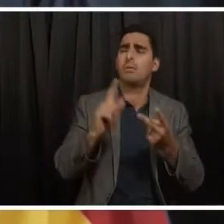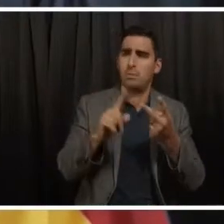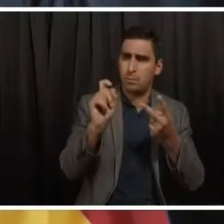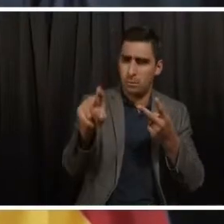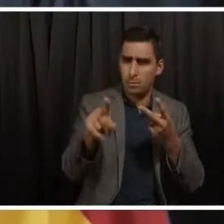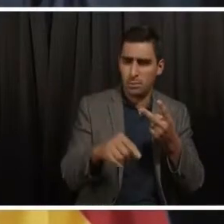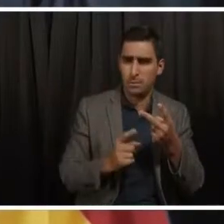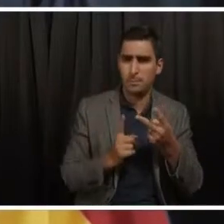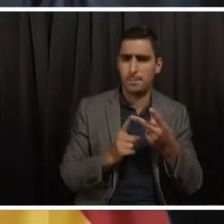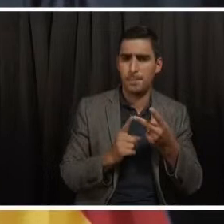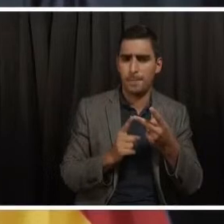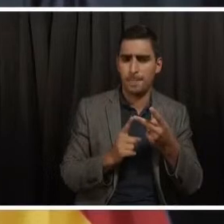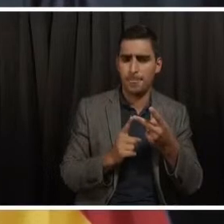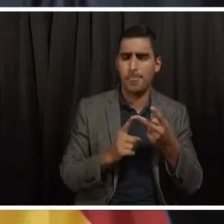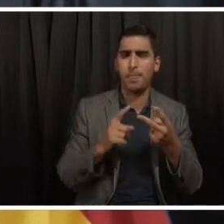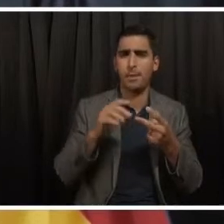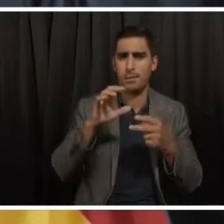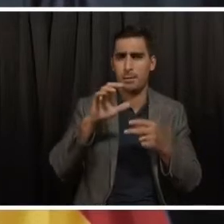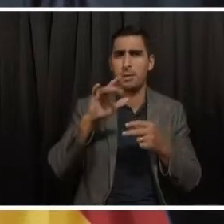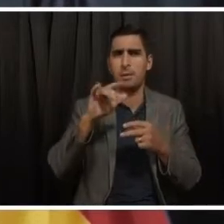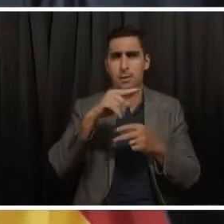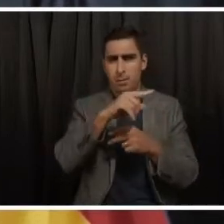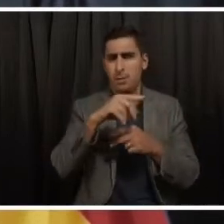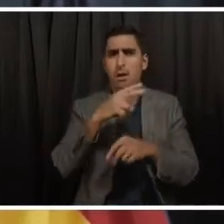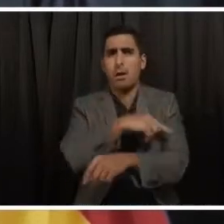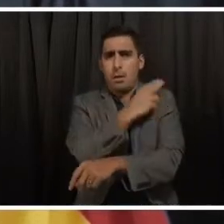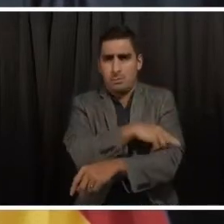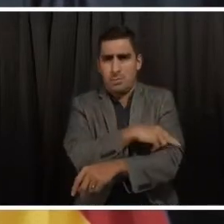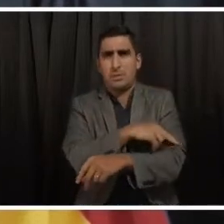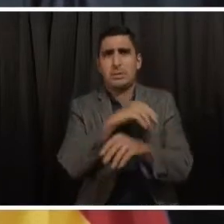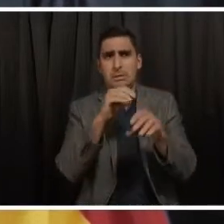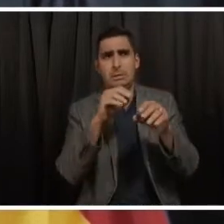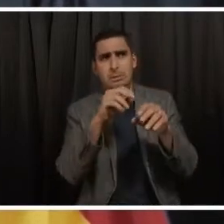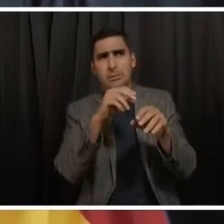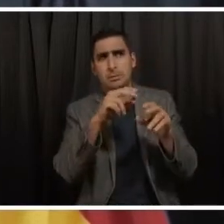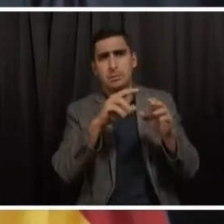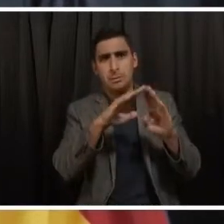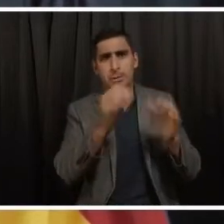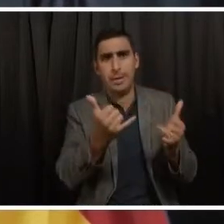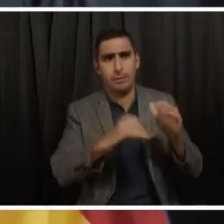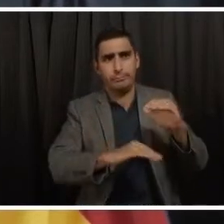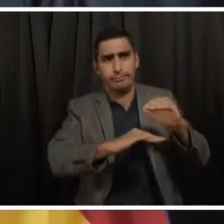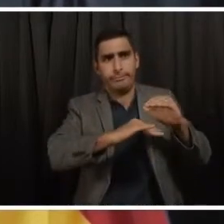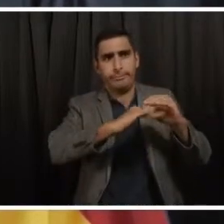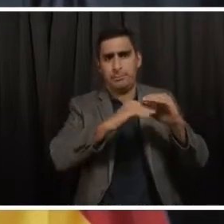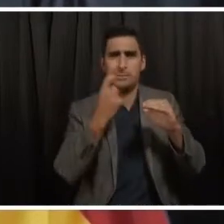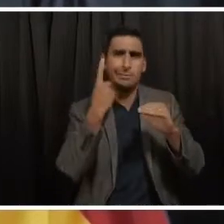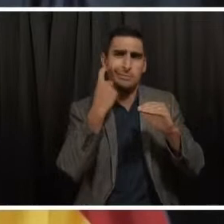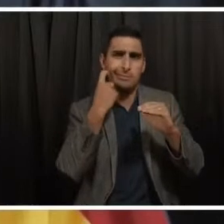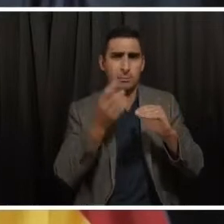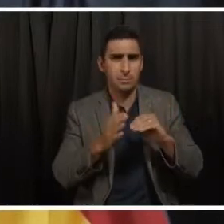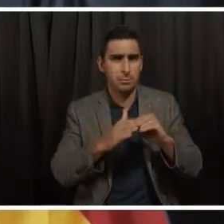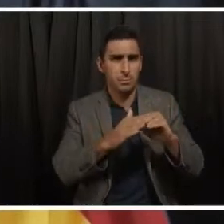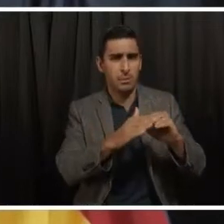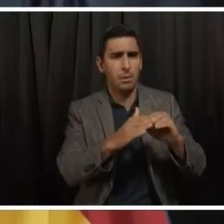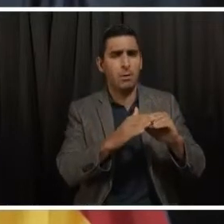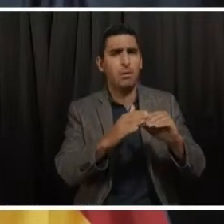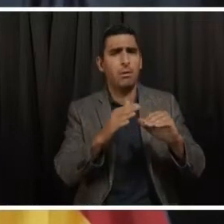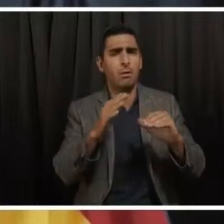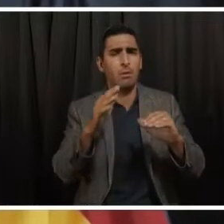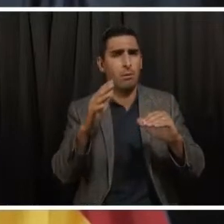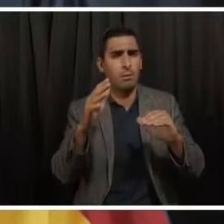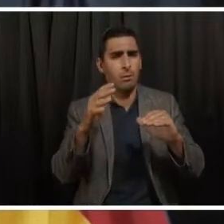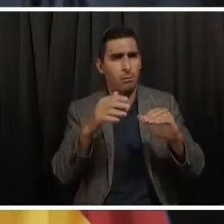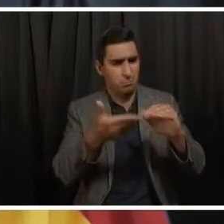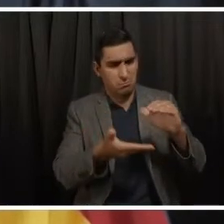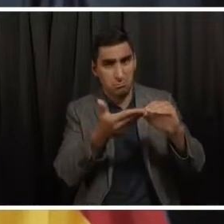seeing hospitalizations ticking back up a bit these last couple days, can you say if we're